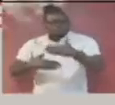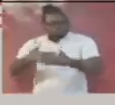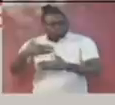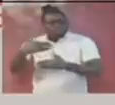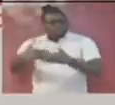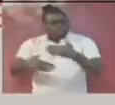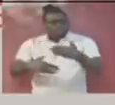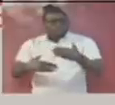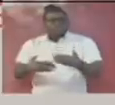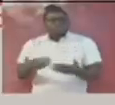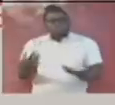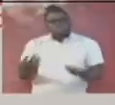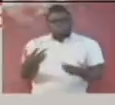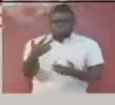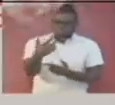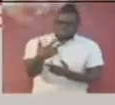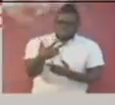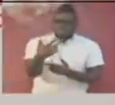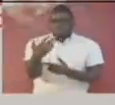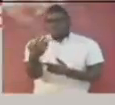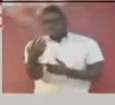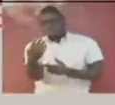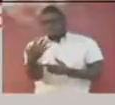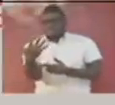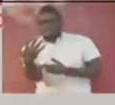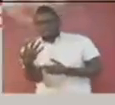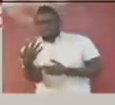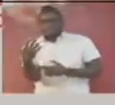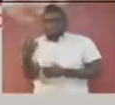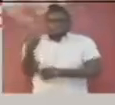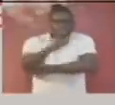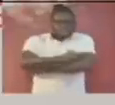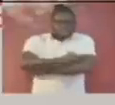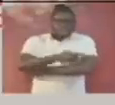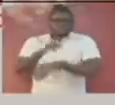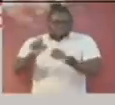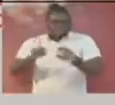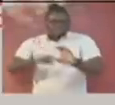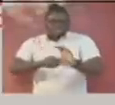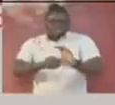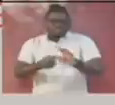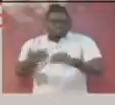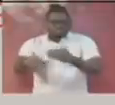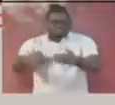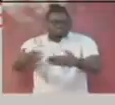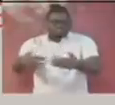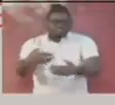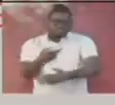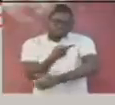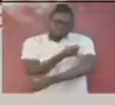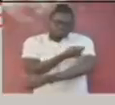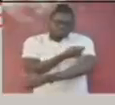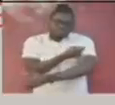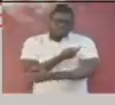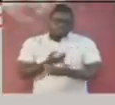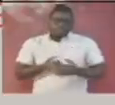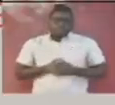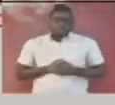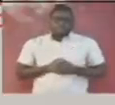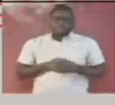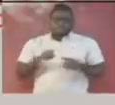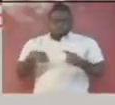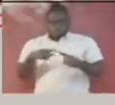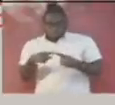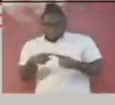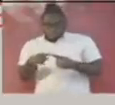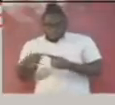days after receipt of the vaccines in Trinidad and Tobago. So those are the type of timelines we